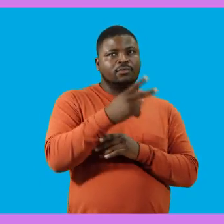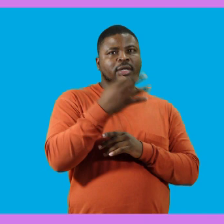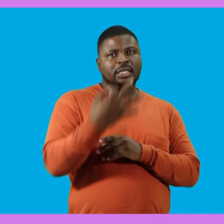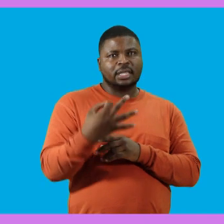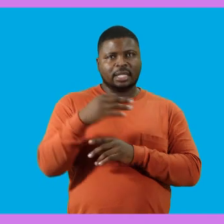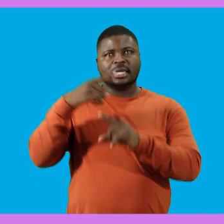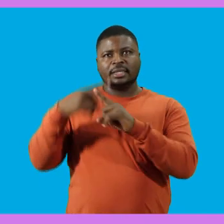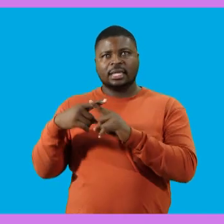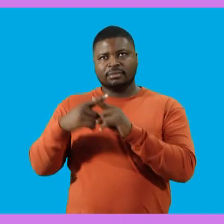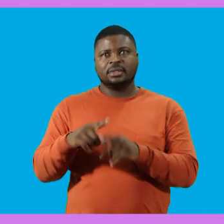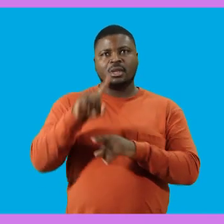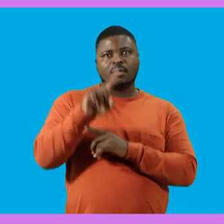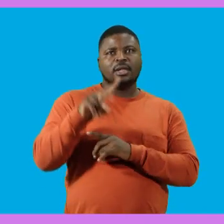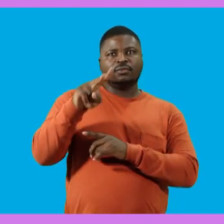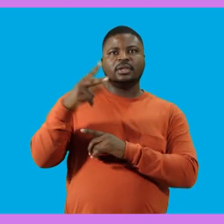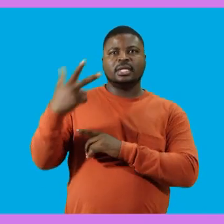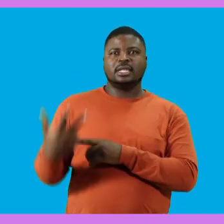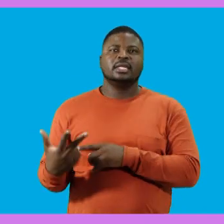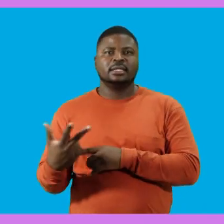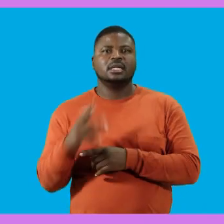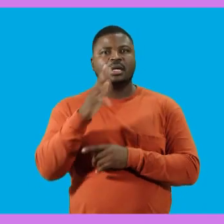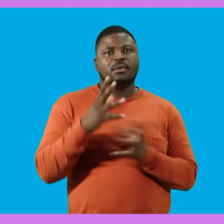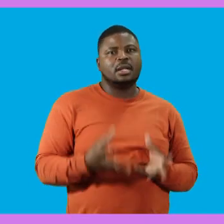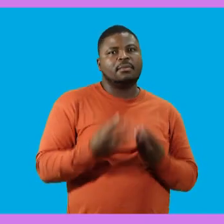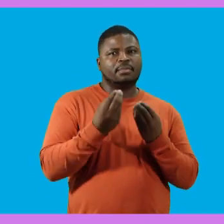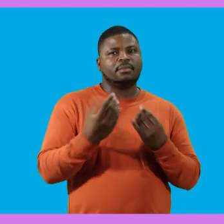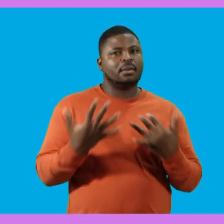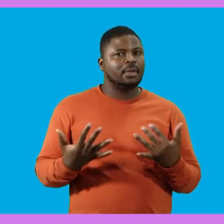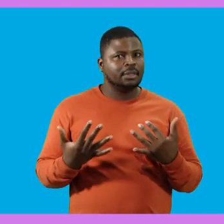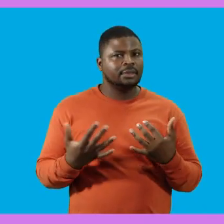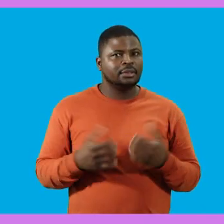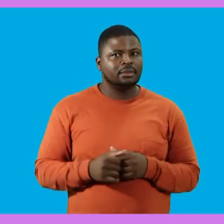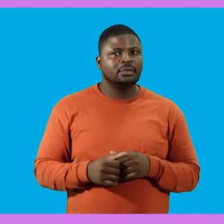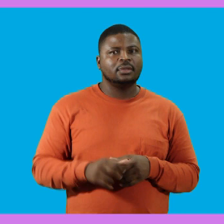times 128, which is then